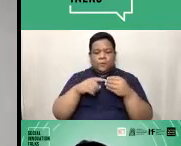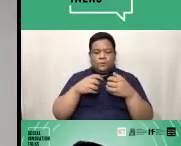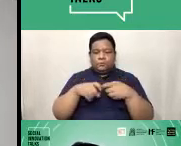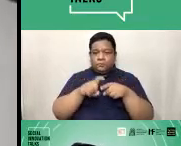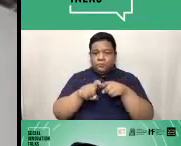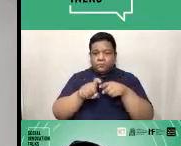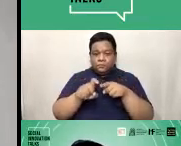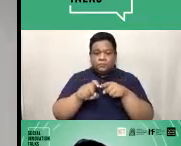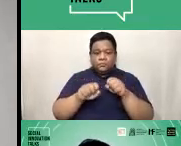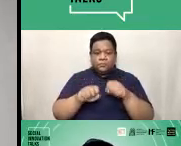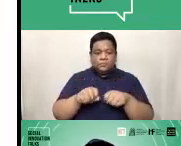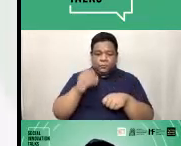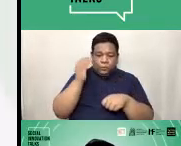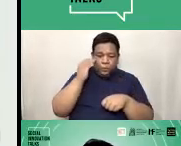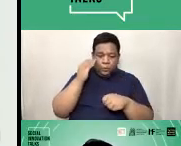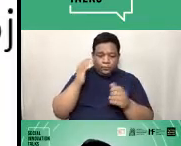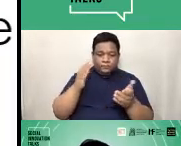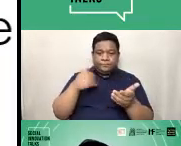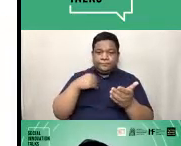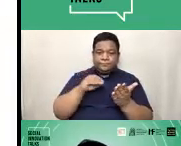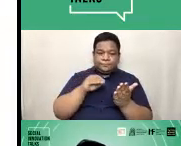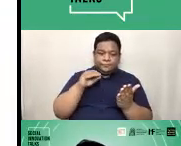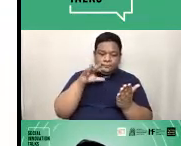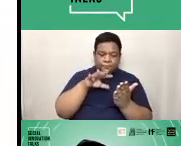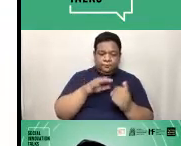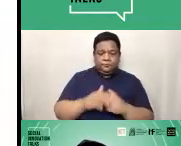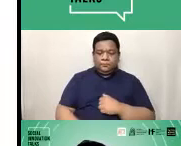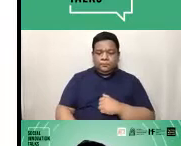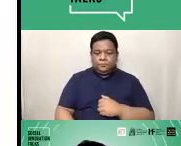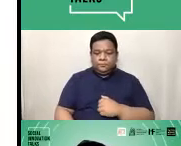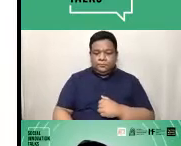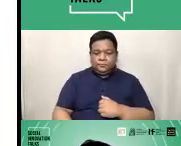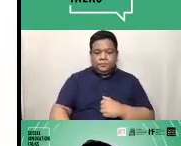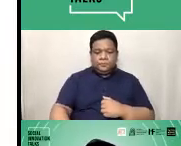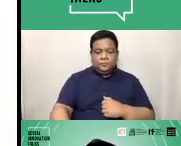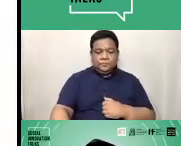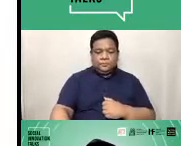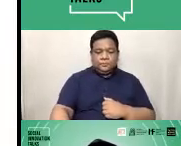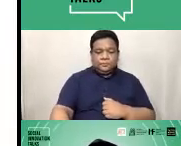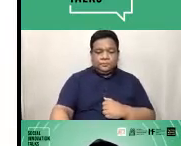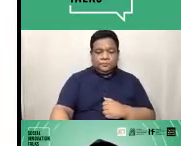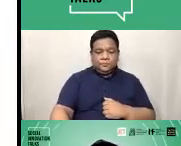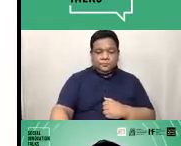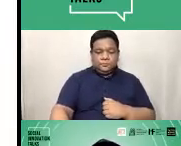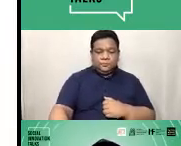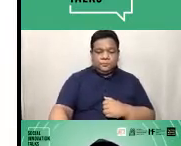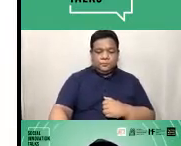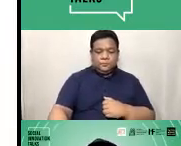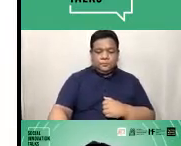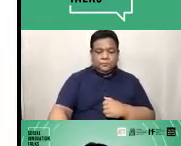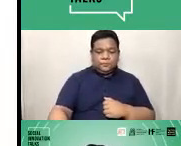meaning it can detect when light is hitting the object. So, it can detect that something's open or